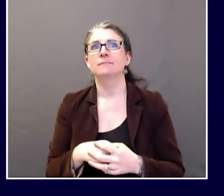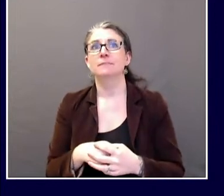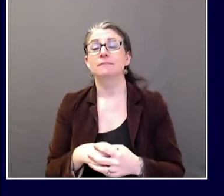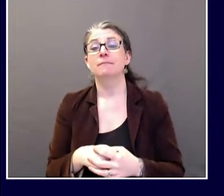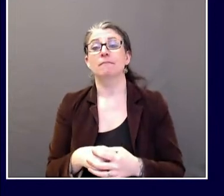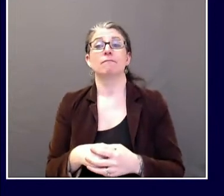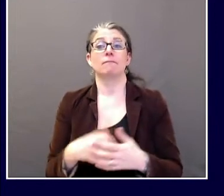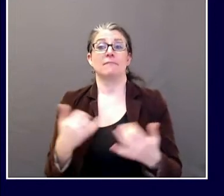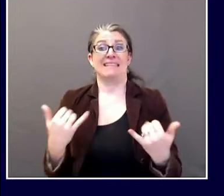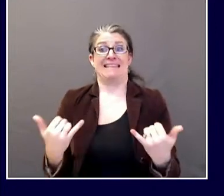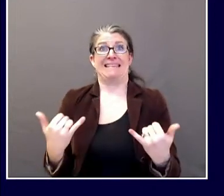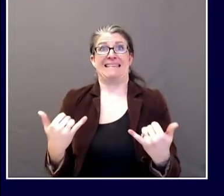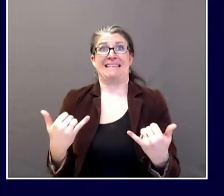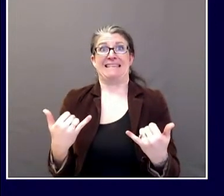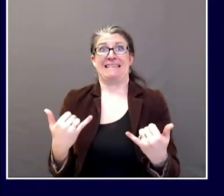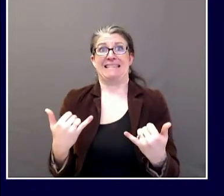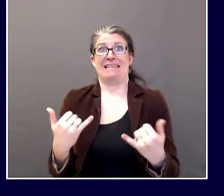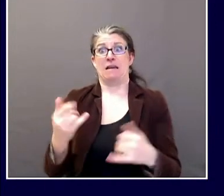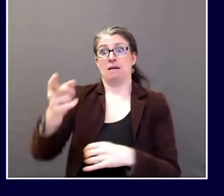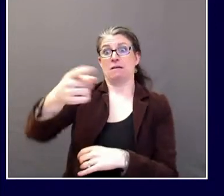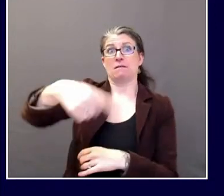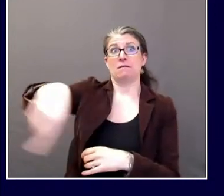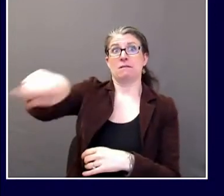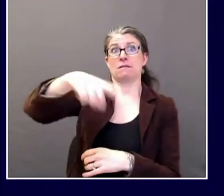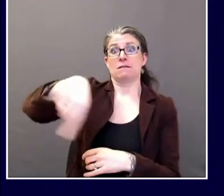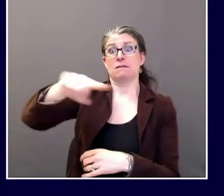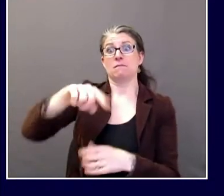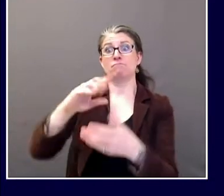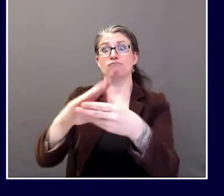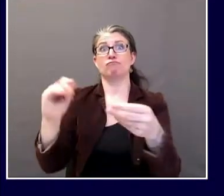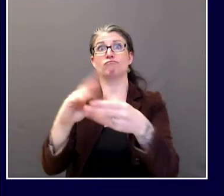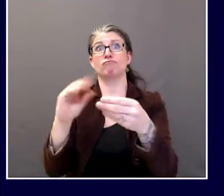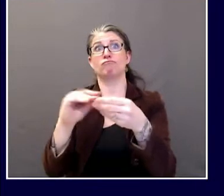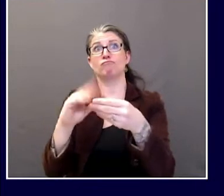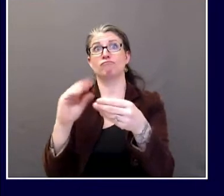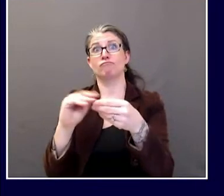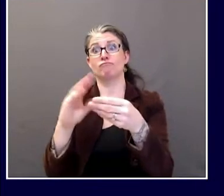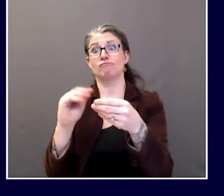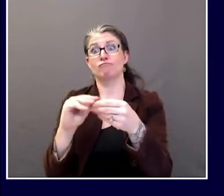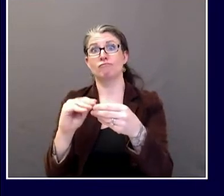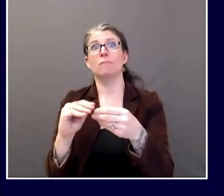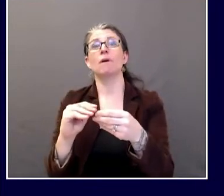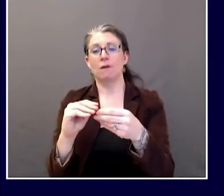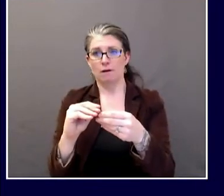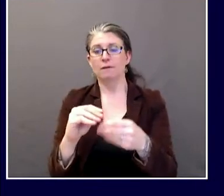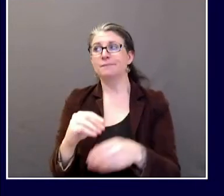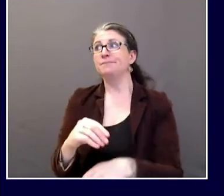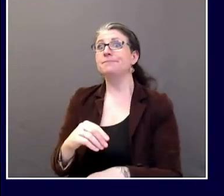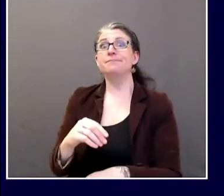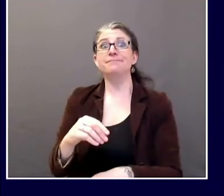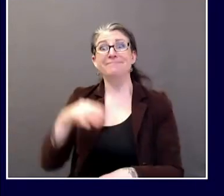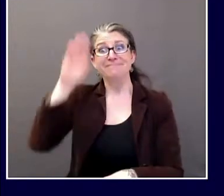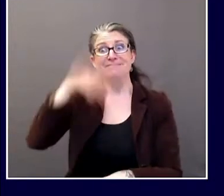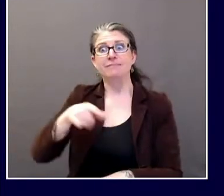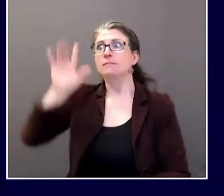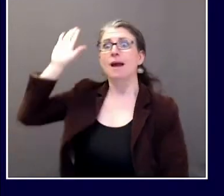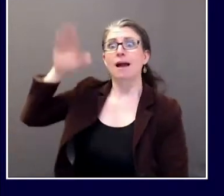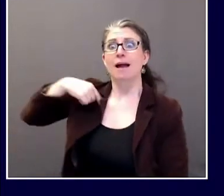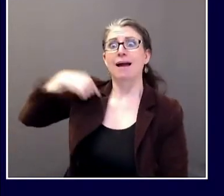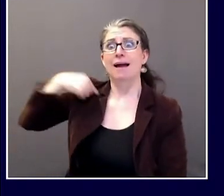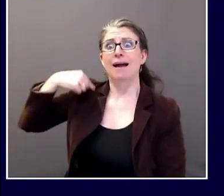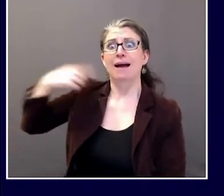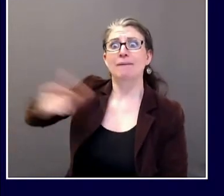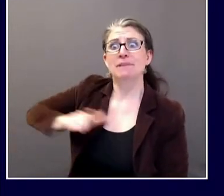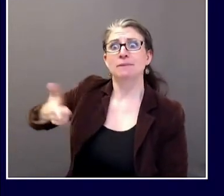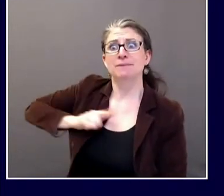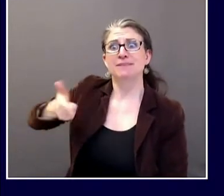the number of individuals who want to be vaccinated greatly outstrips the supply of vaccine that we have available.